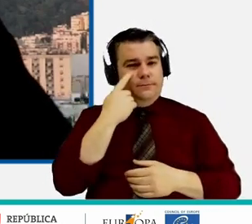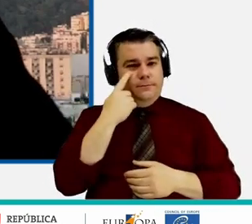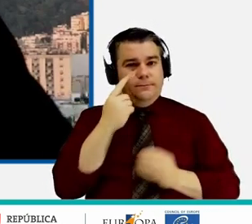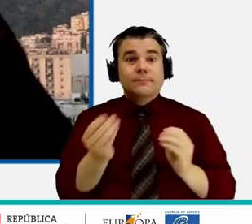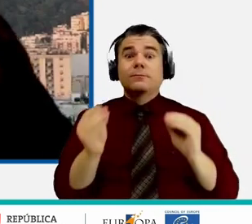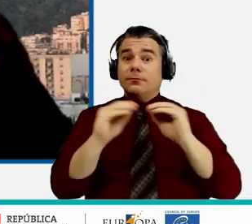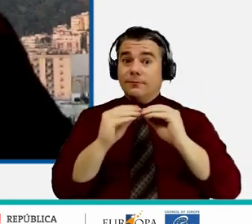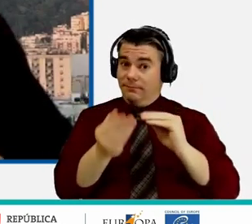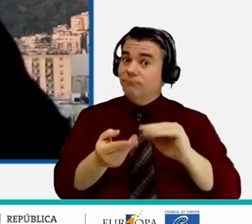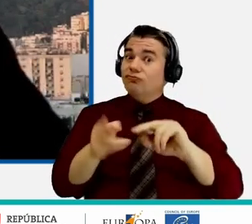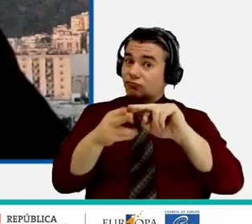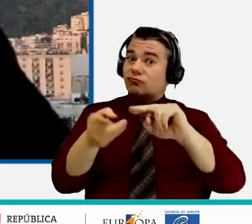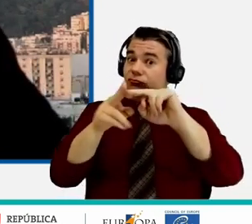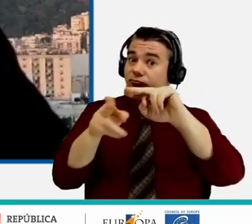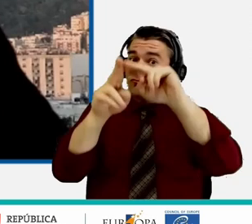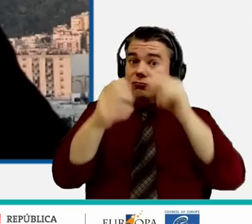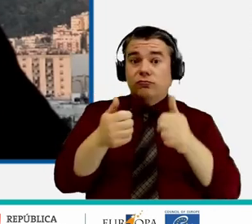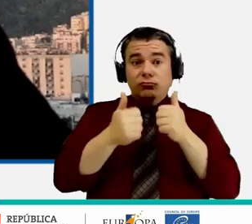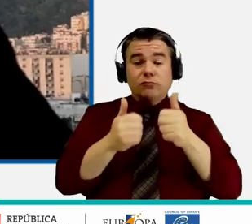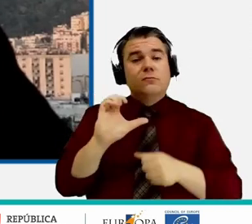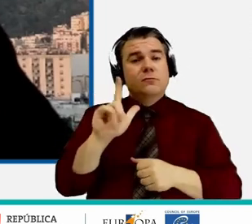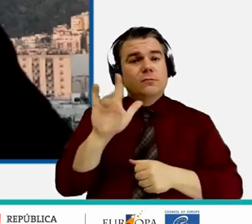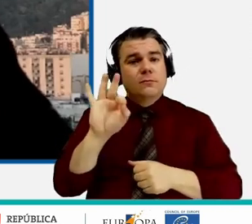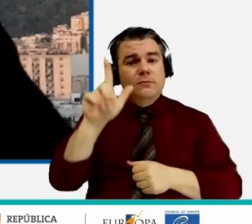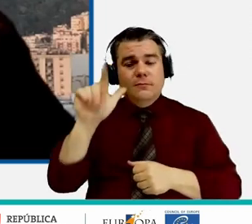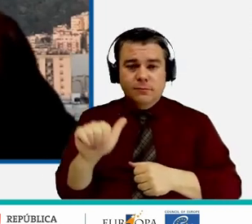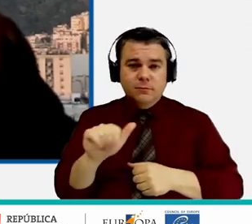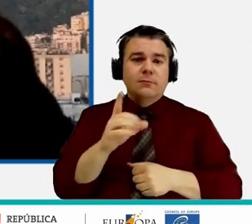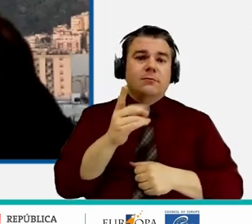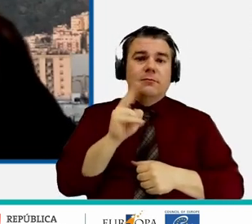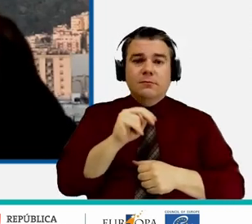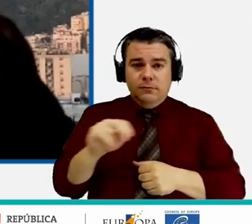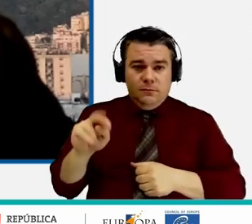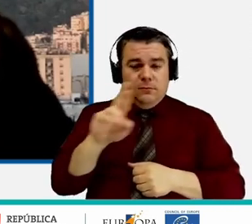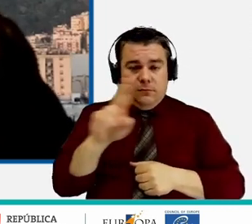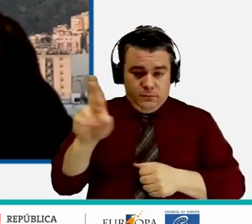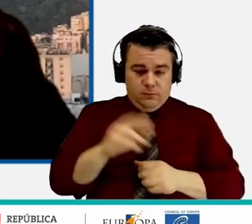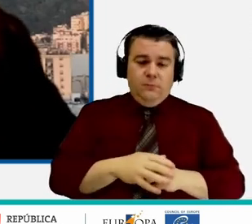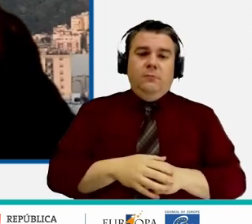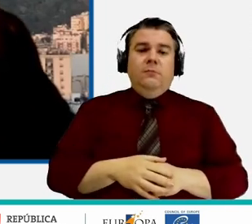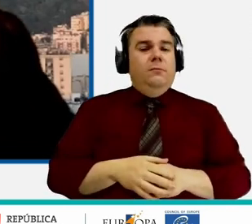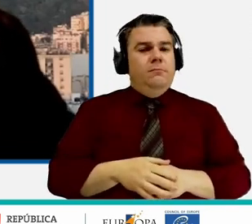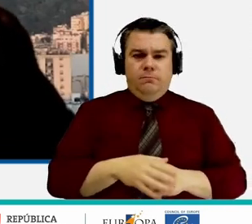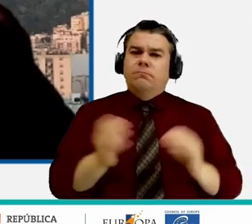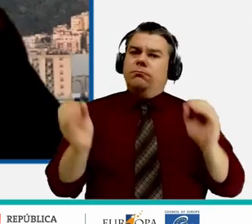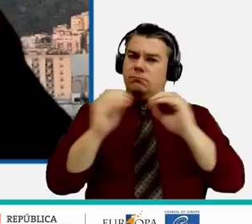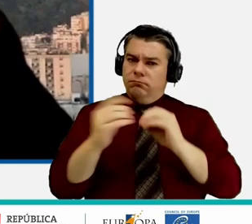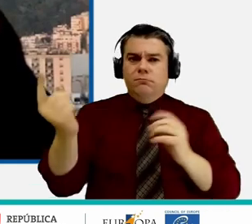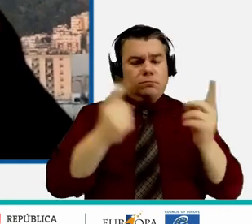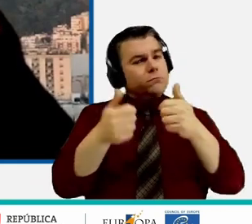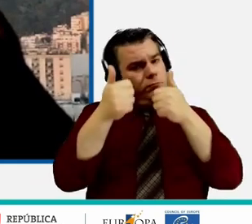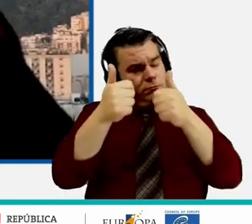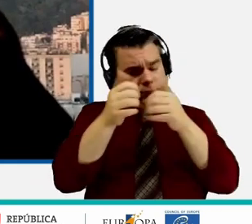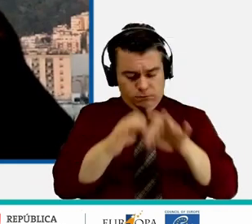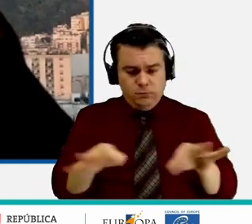think CCFLA, UNDRR, and a lot of different actors are trying to do that, and this is very important. We need the